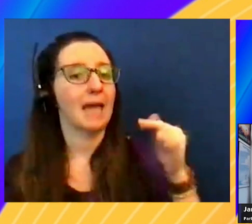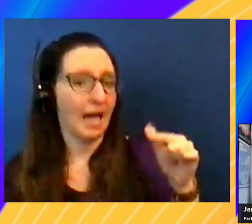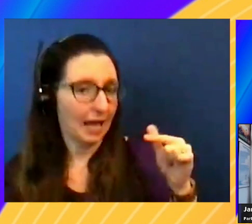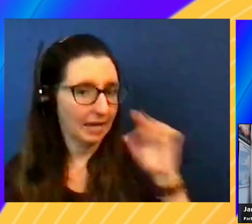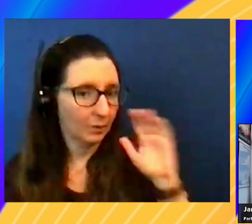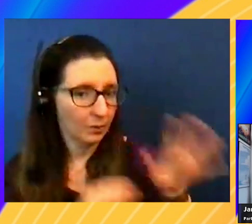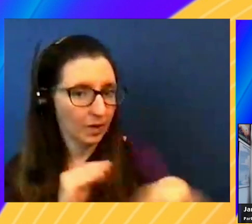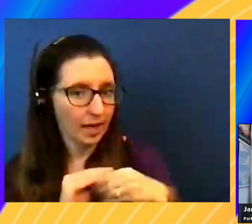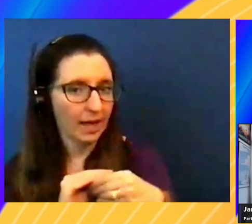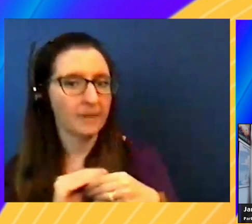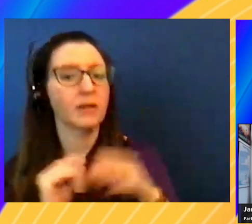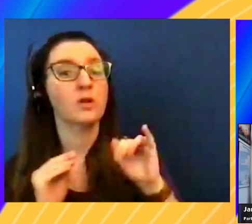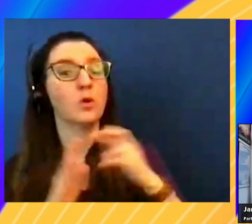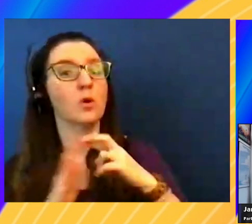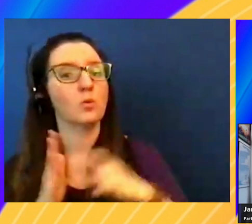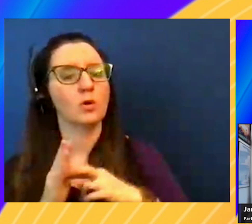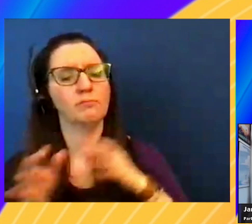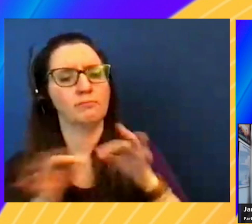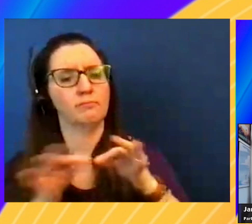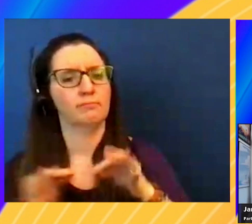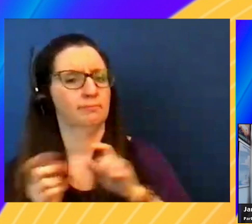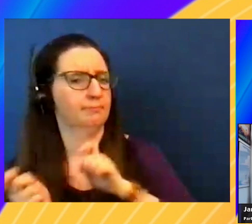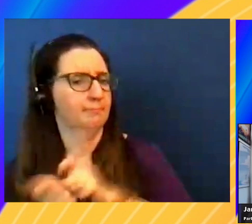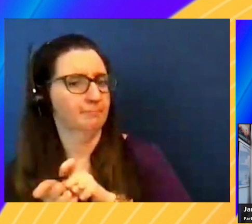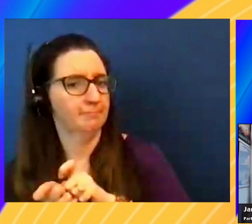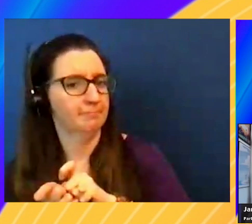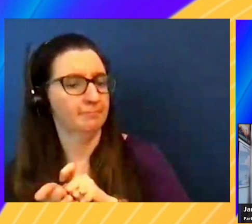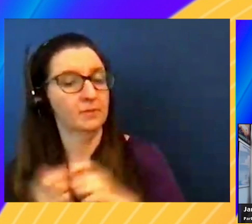rule. I'll go ahead and click,